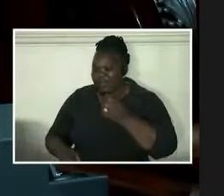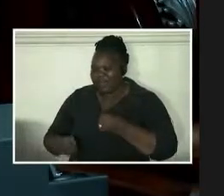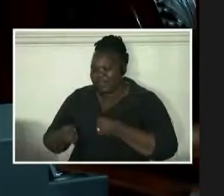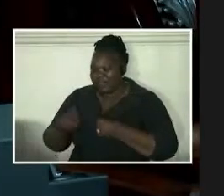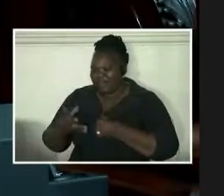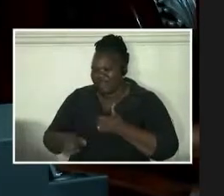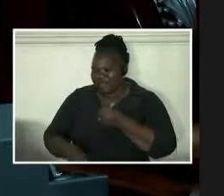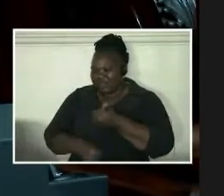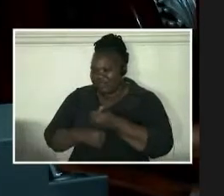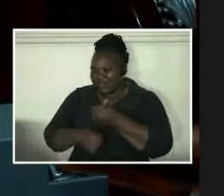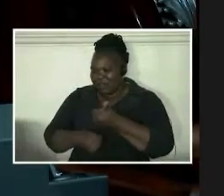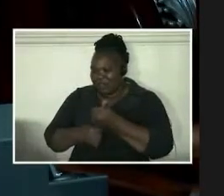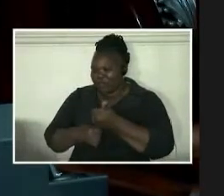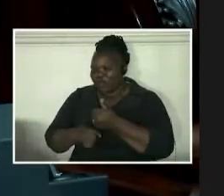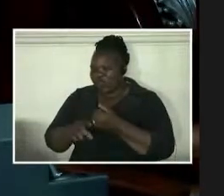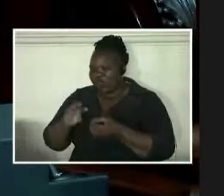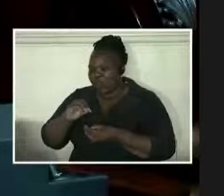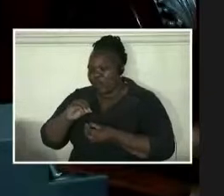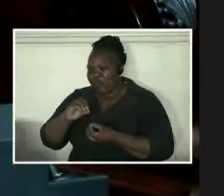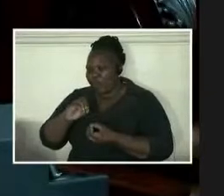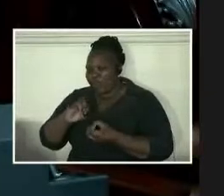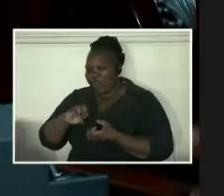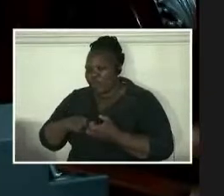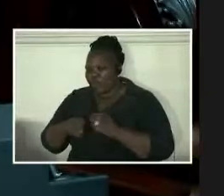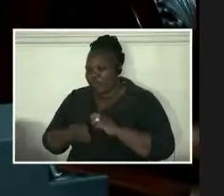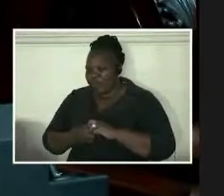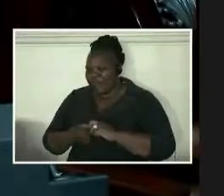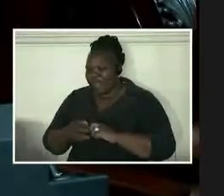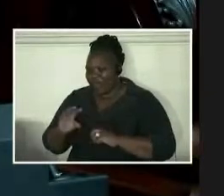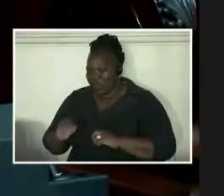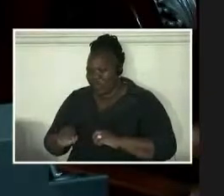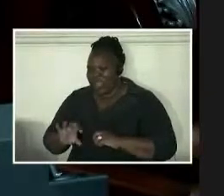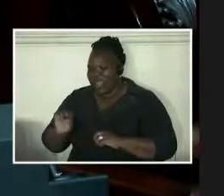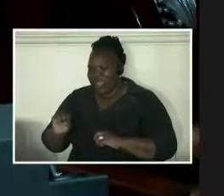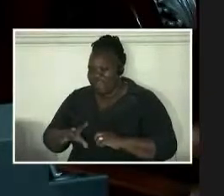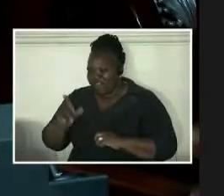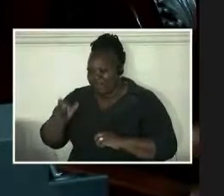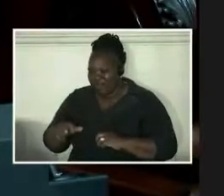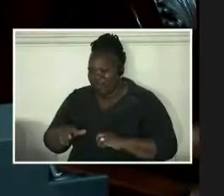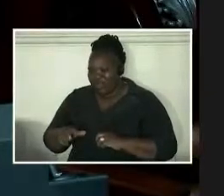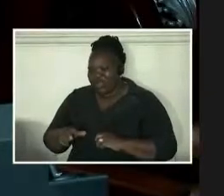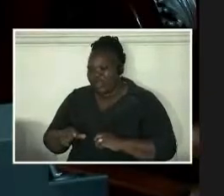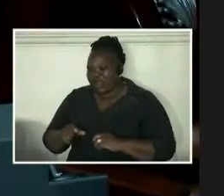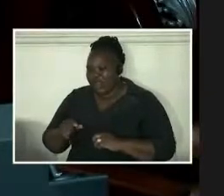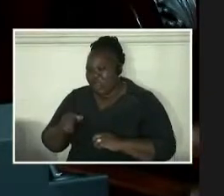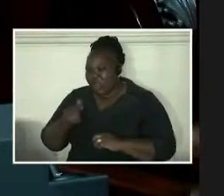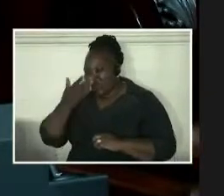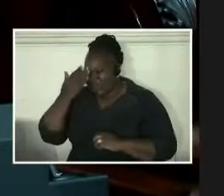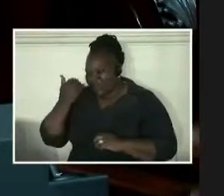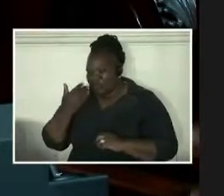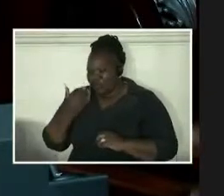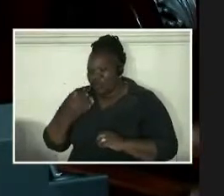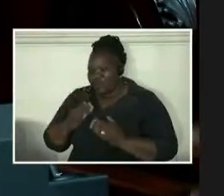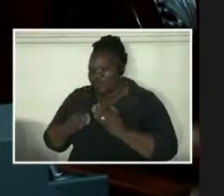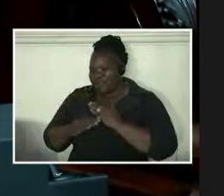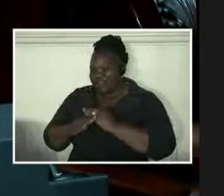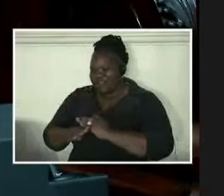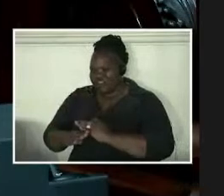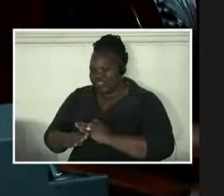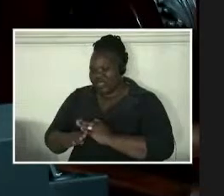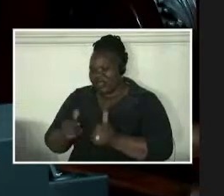already existing problem if anyone does not understand that prevention is better than q then she is